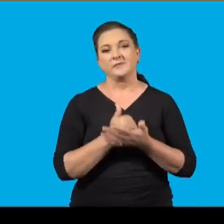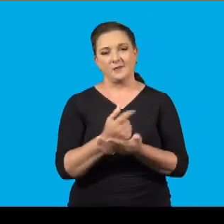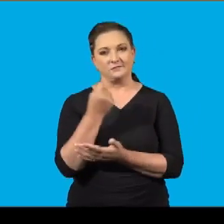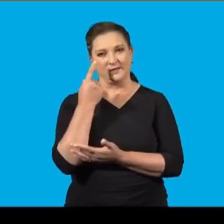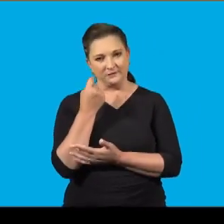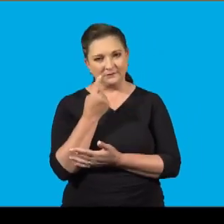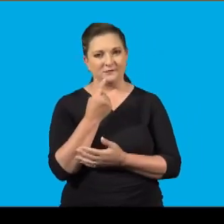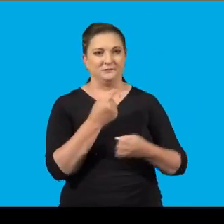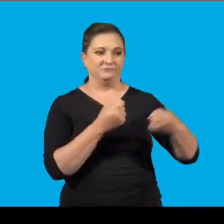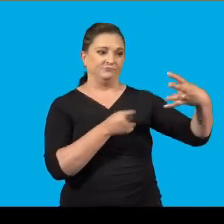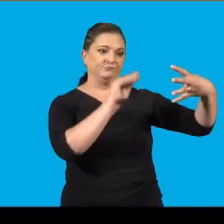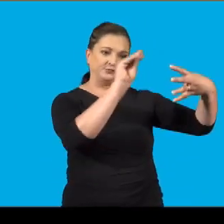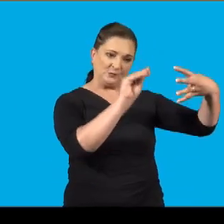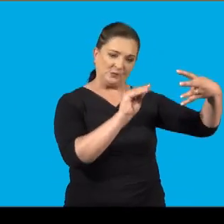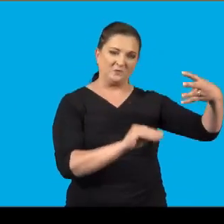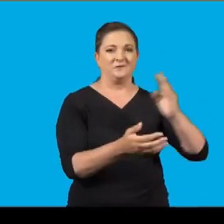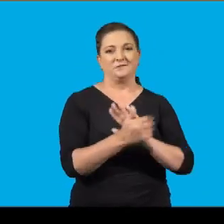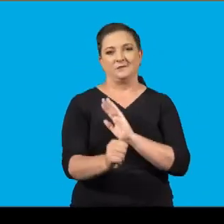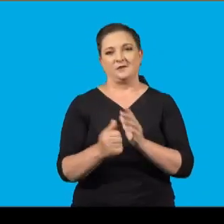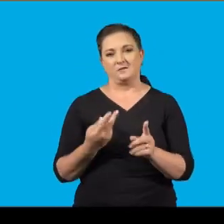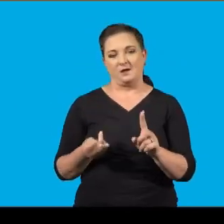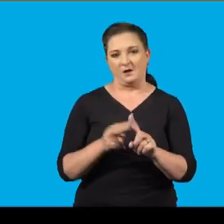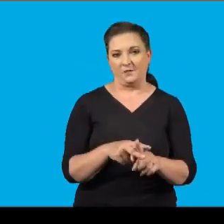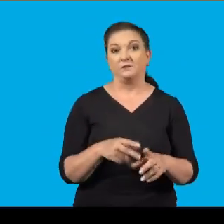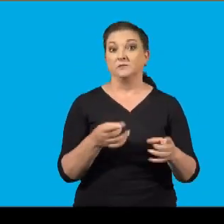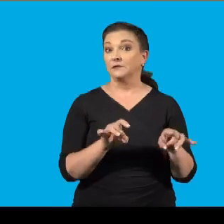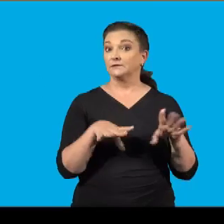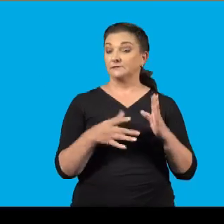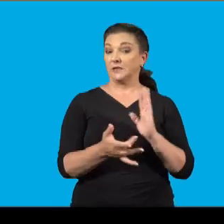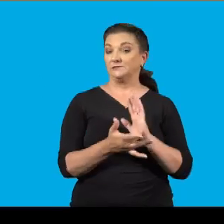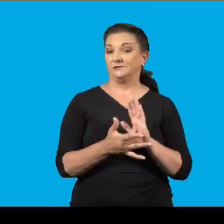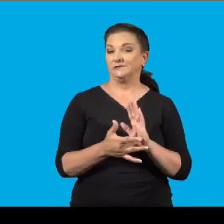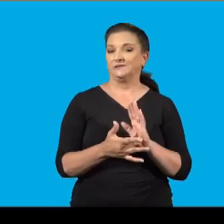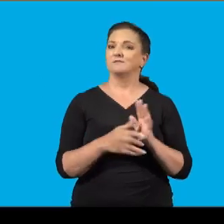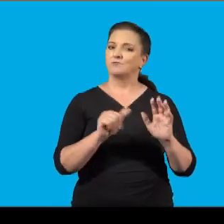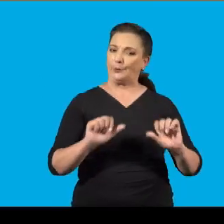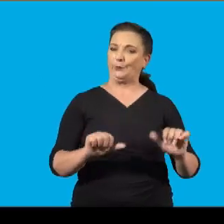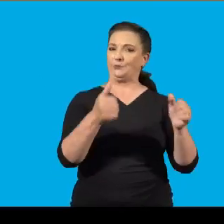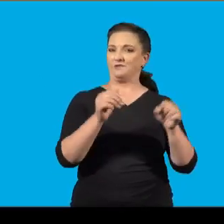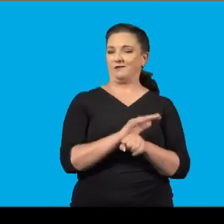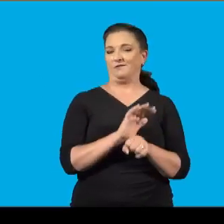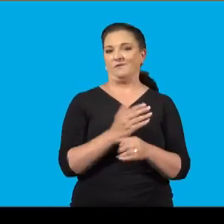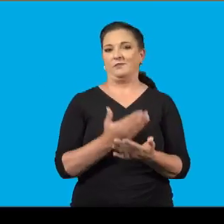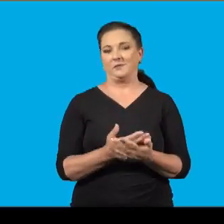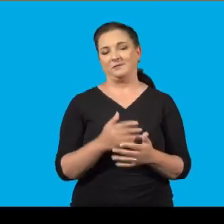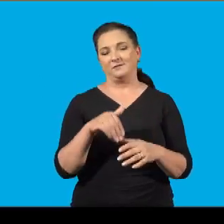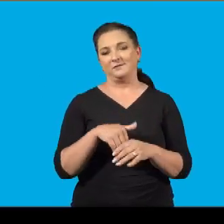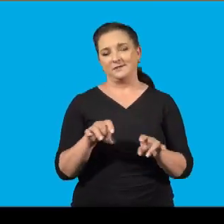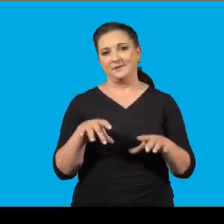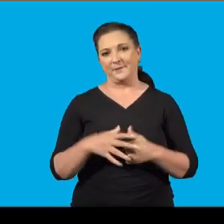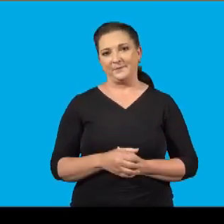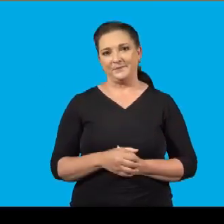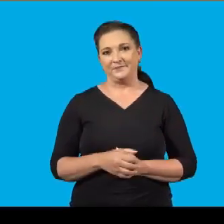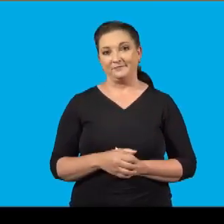understand how to apply these very important skills and exam techniques so that you are successful in